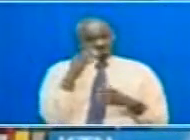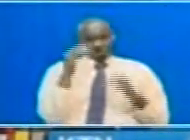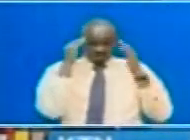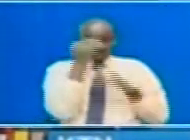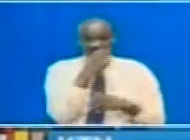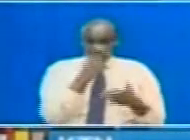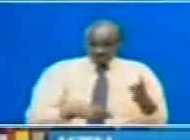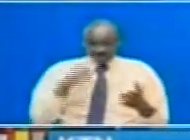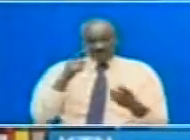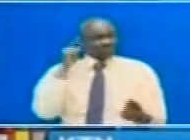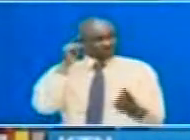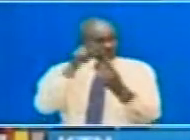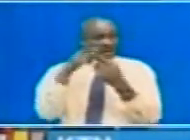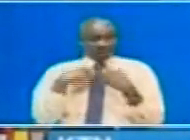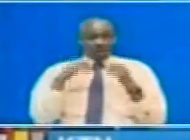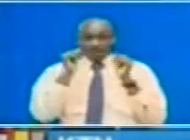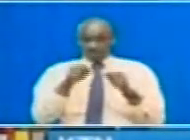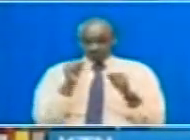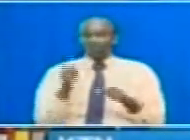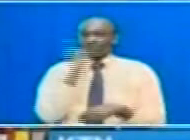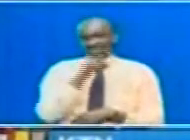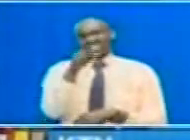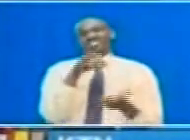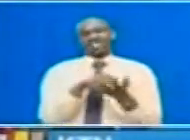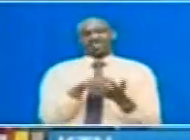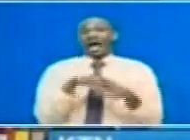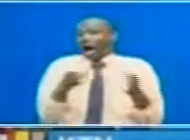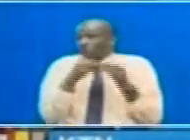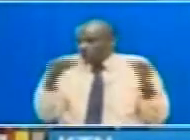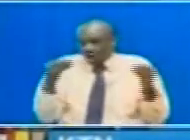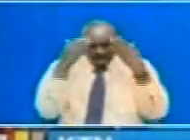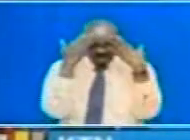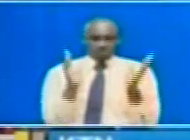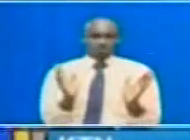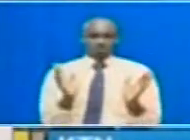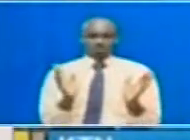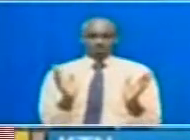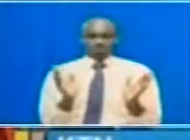are fairly optimistic that they will come to a conclusion. How long it will take, they wouldn't tell me.